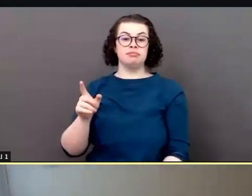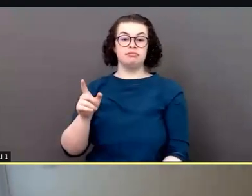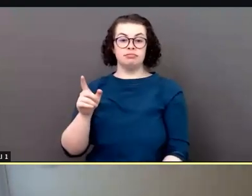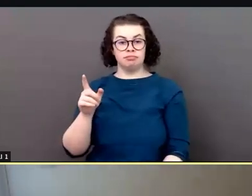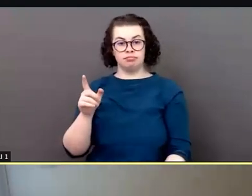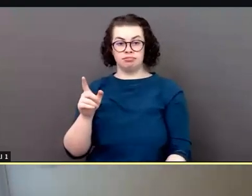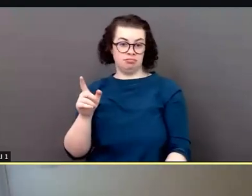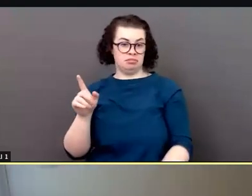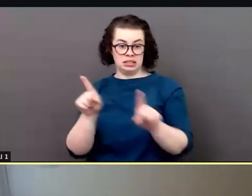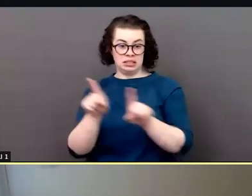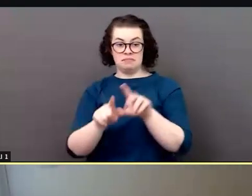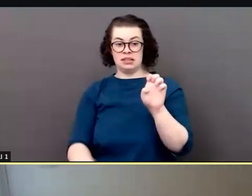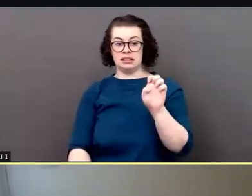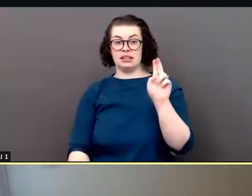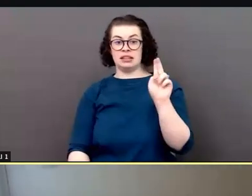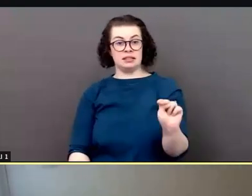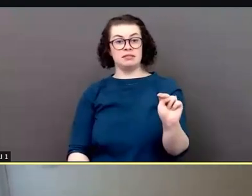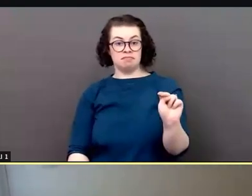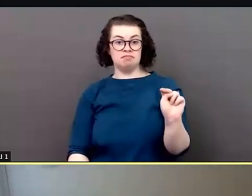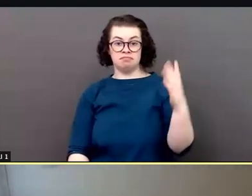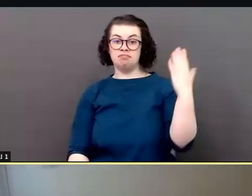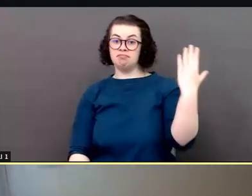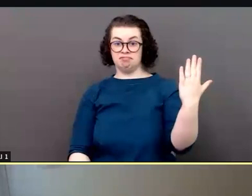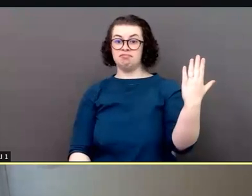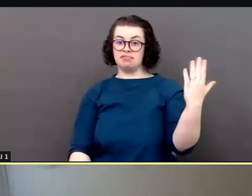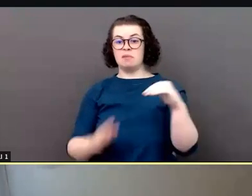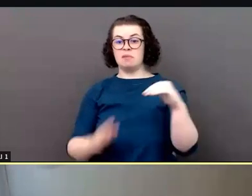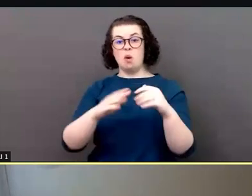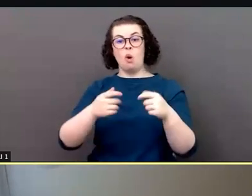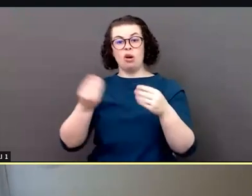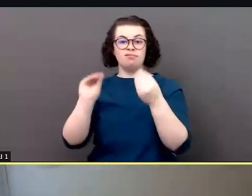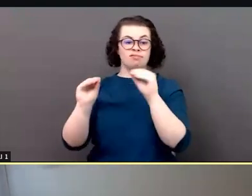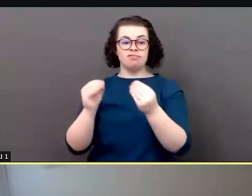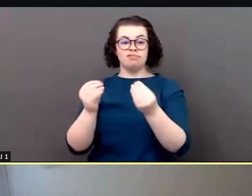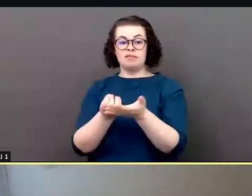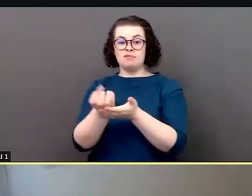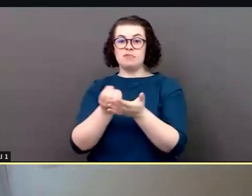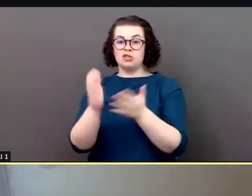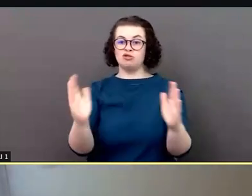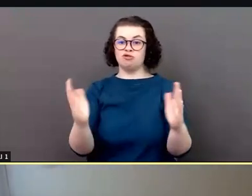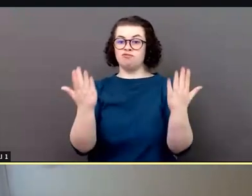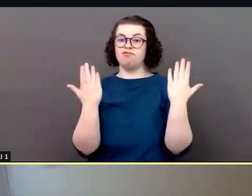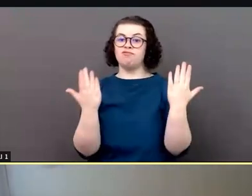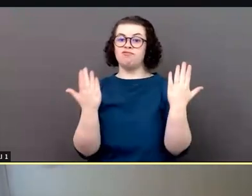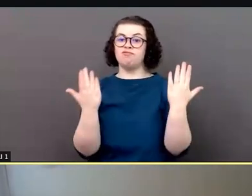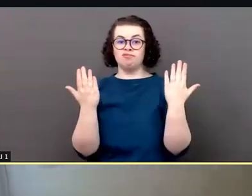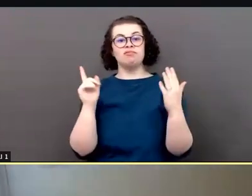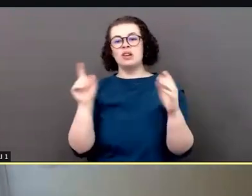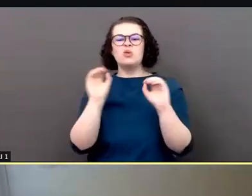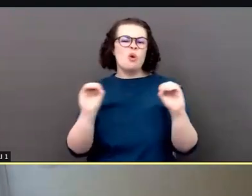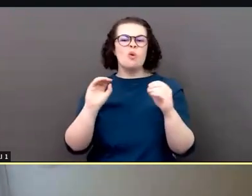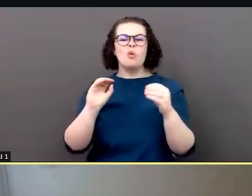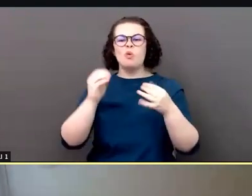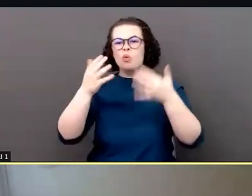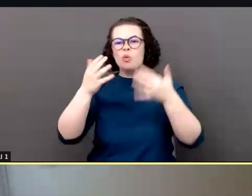and given some more. And these are just general ones without any kind of figures and numbers. Next slide, please.